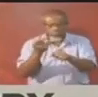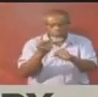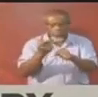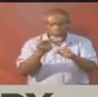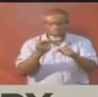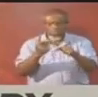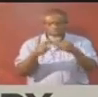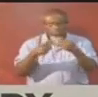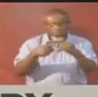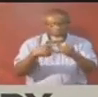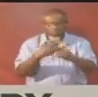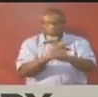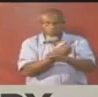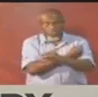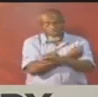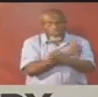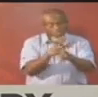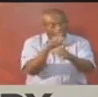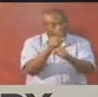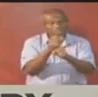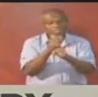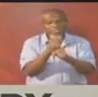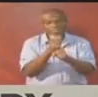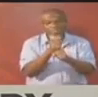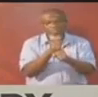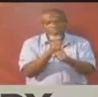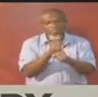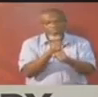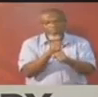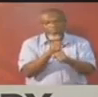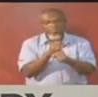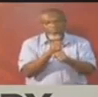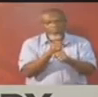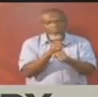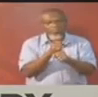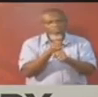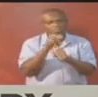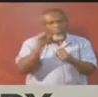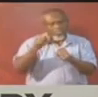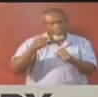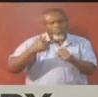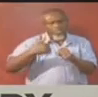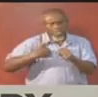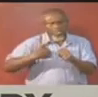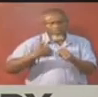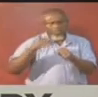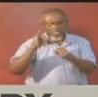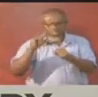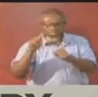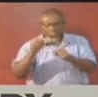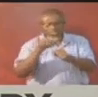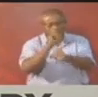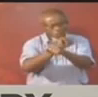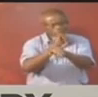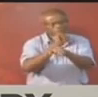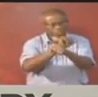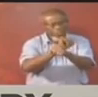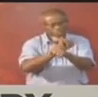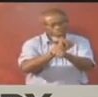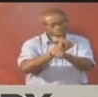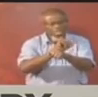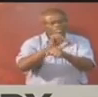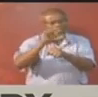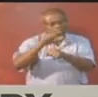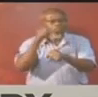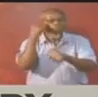The back-end IT systems are up and running, and yes, we do appreciate that some members of the population